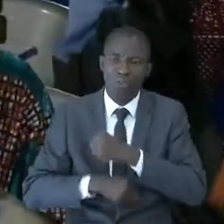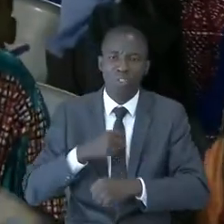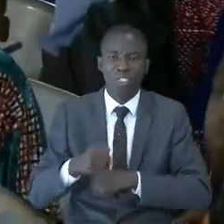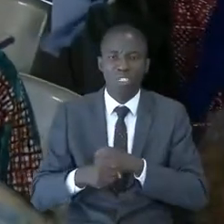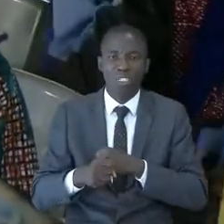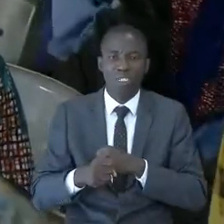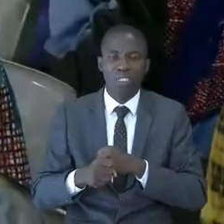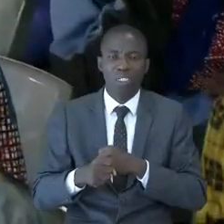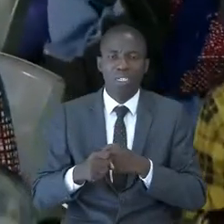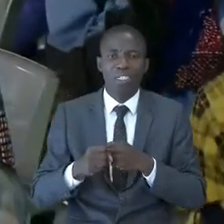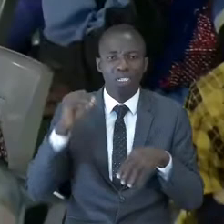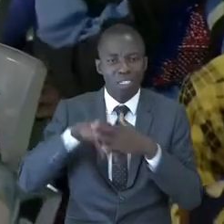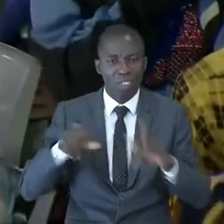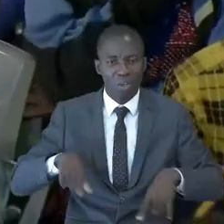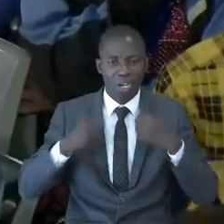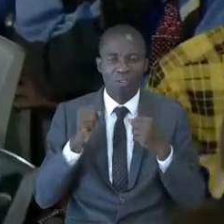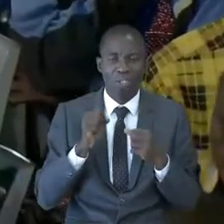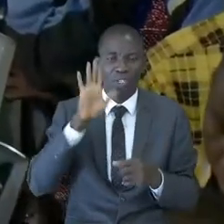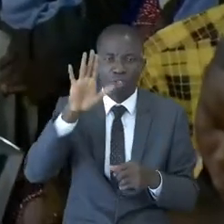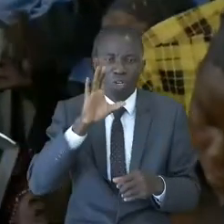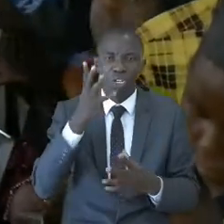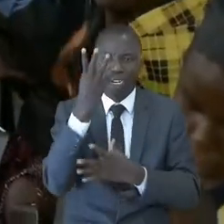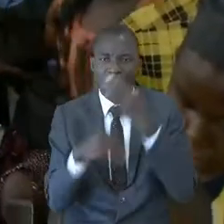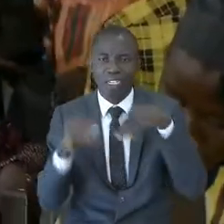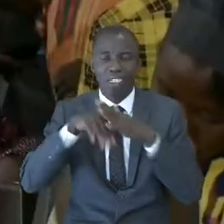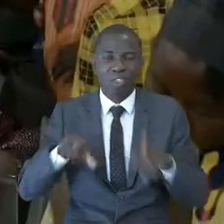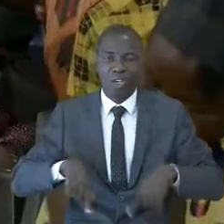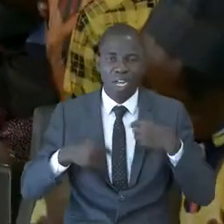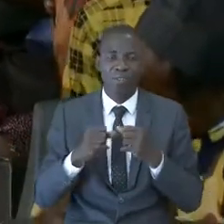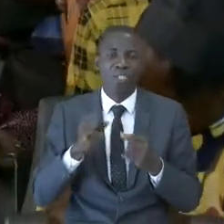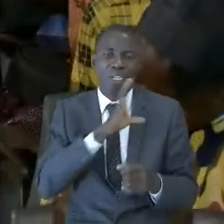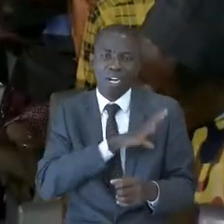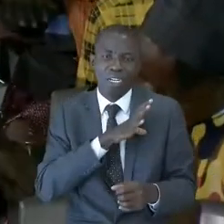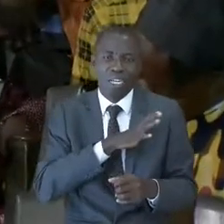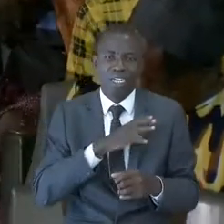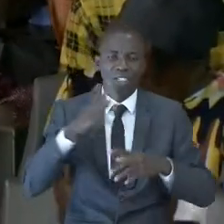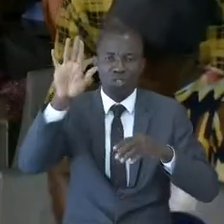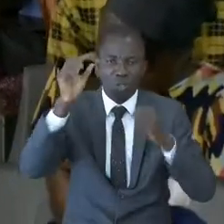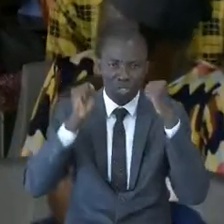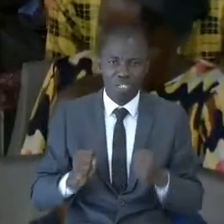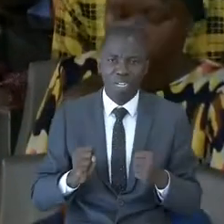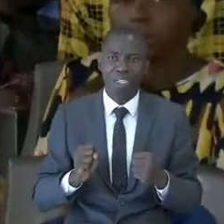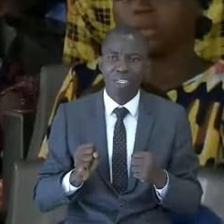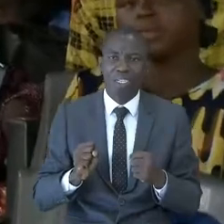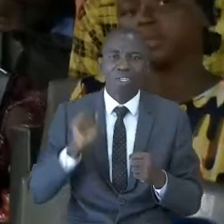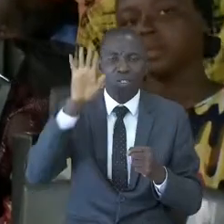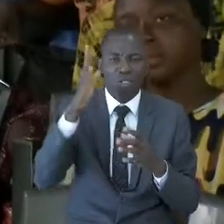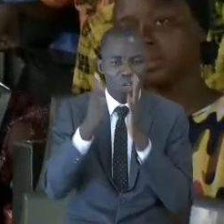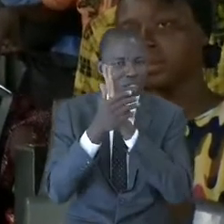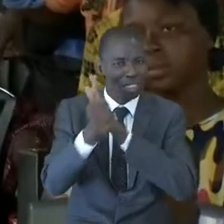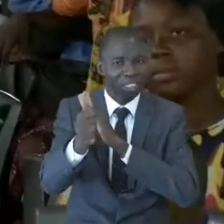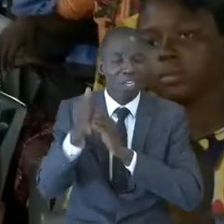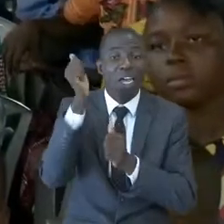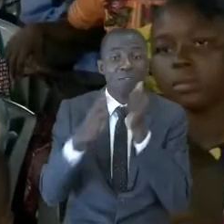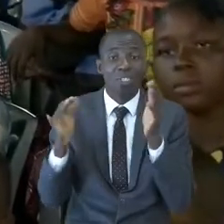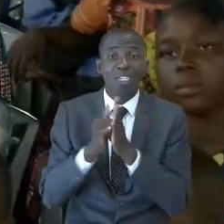deficiencies in your life, your character, your behavior, your strength, your skill, everything